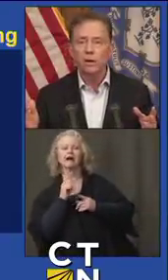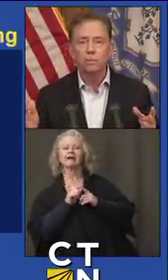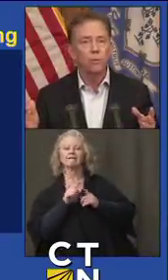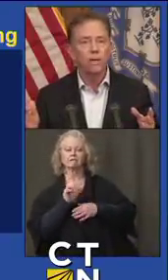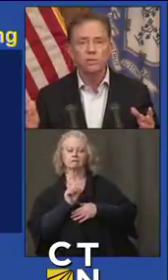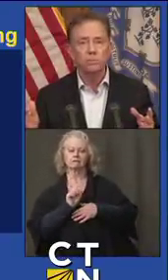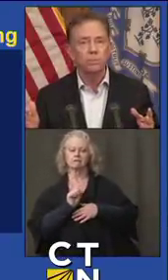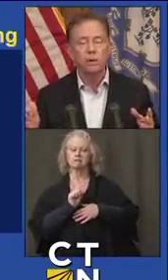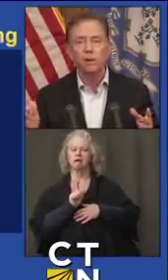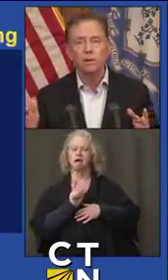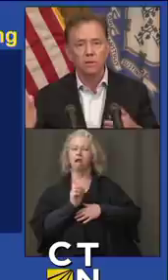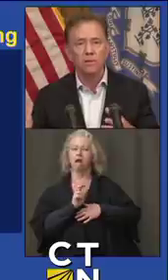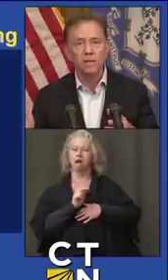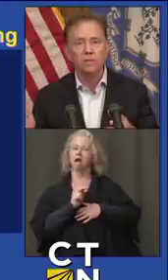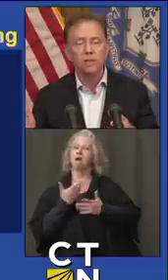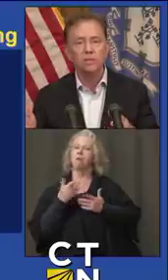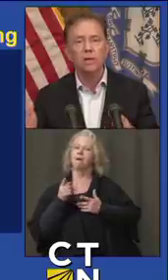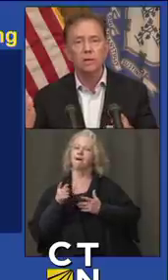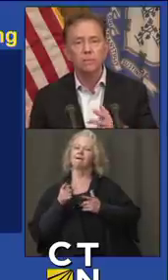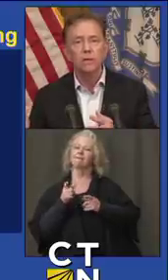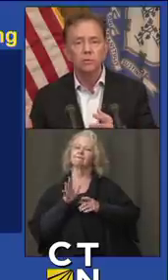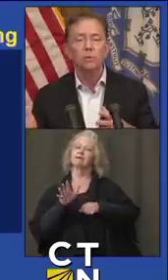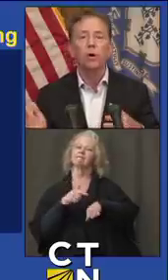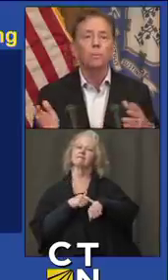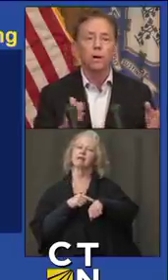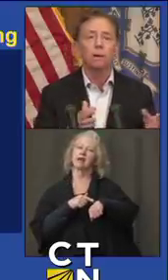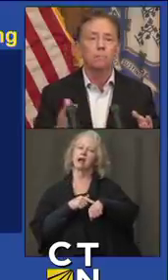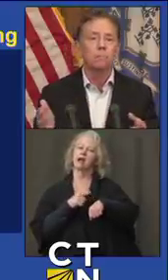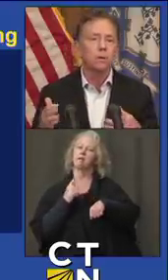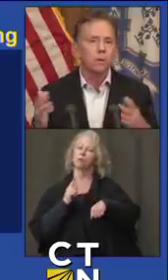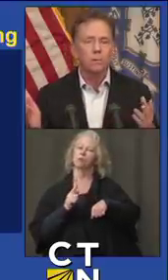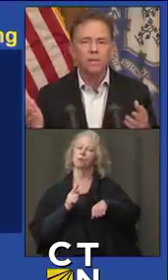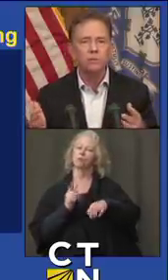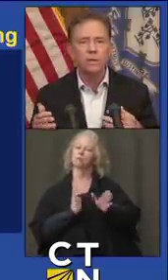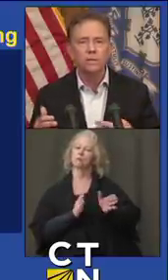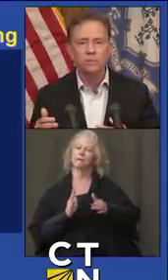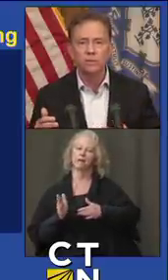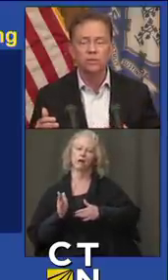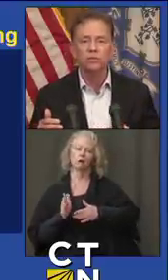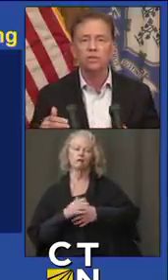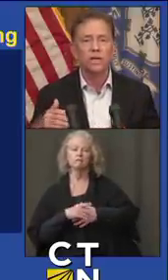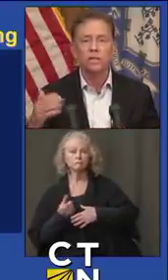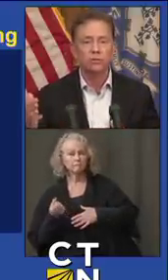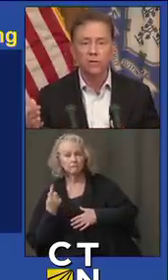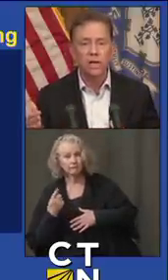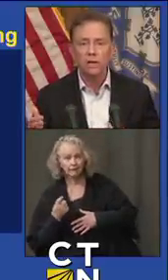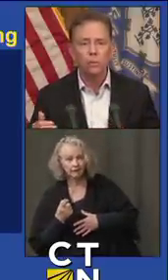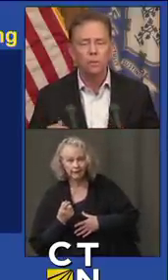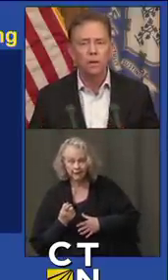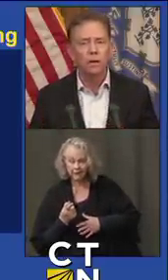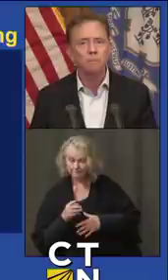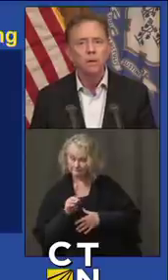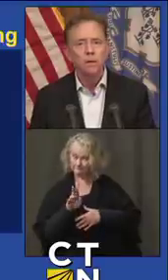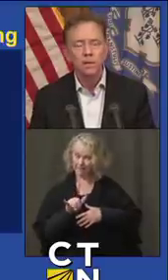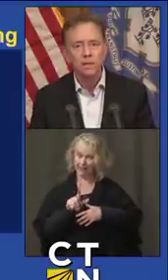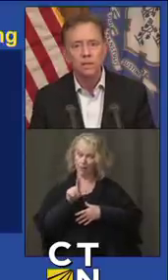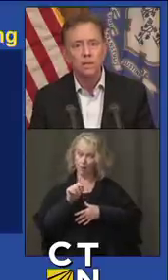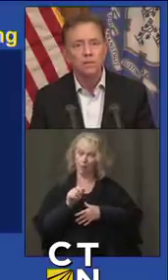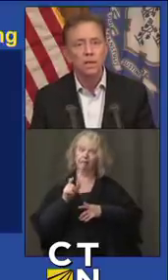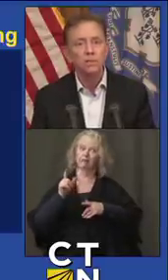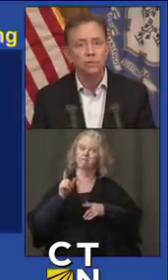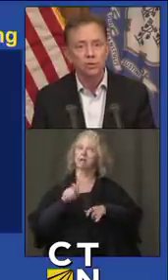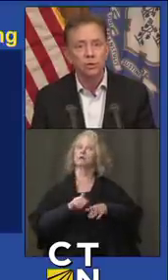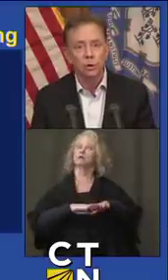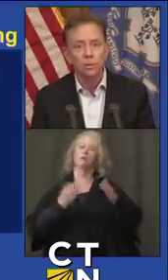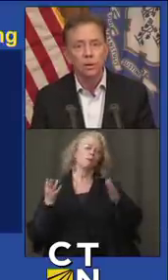have a couple of weeks to prepare, and if that's not time, don't open up. May 20th is just a date that you can open it up, not a